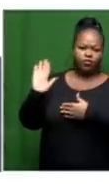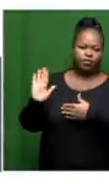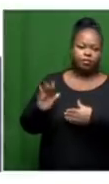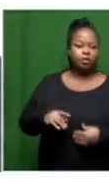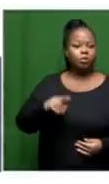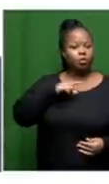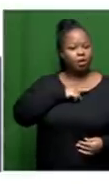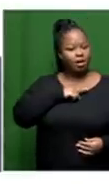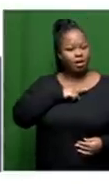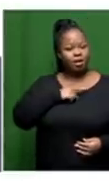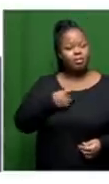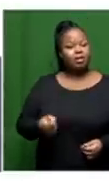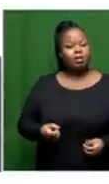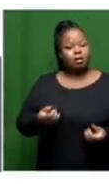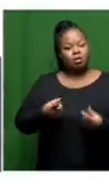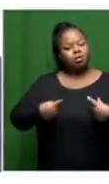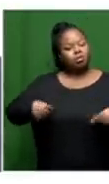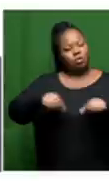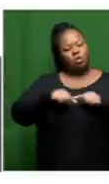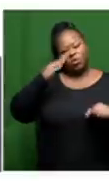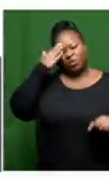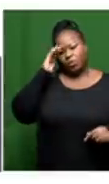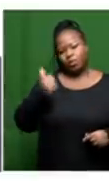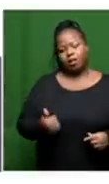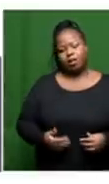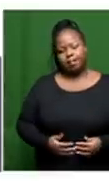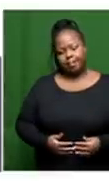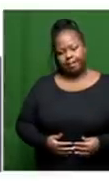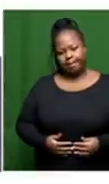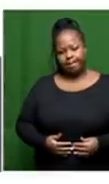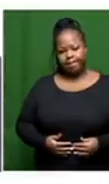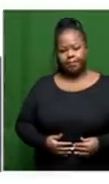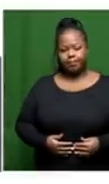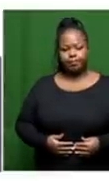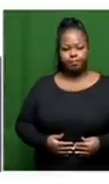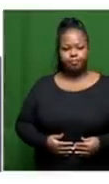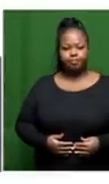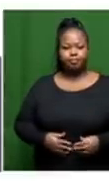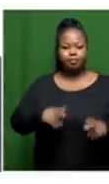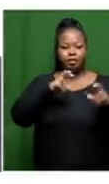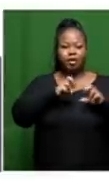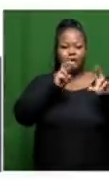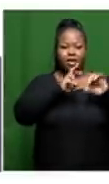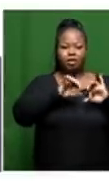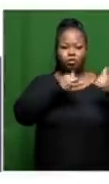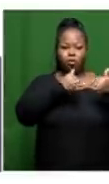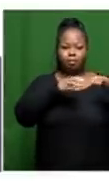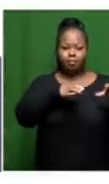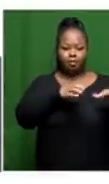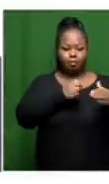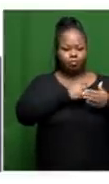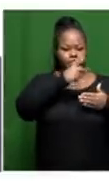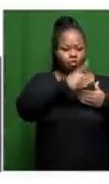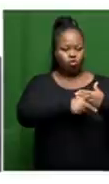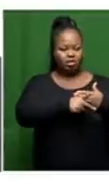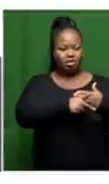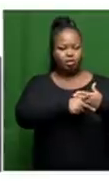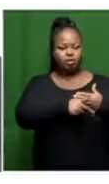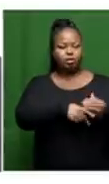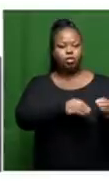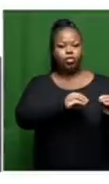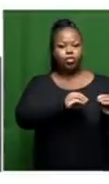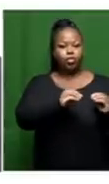all, most of us know that every ESCOM project has taken at least twice the time